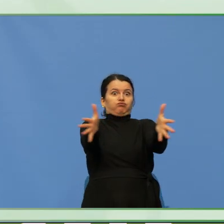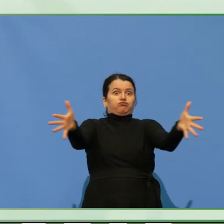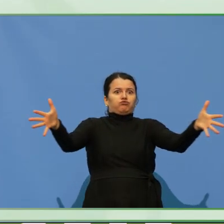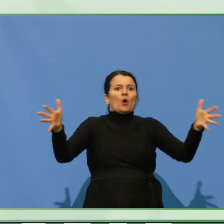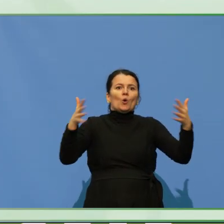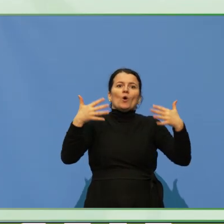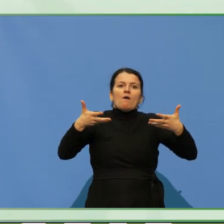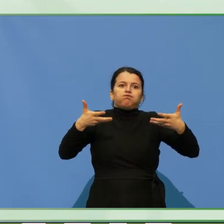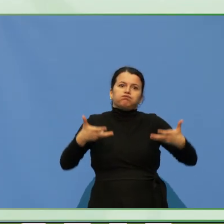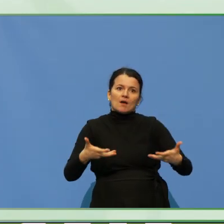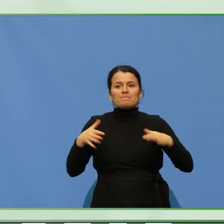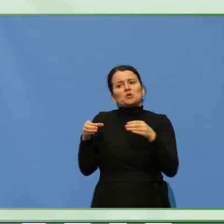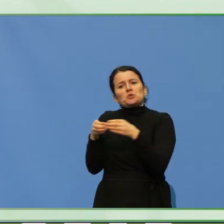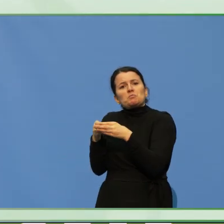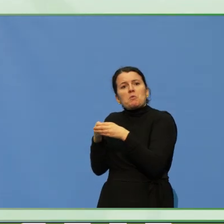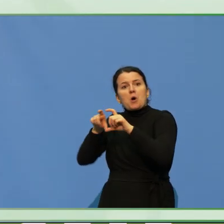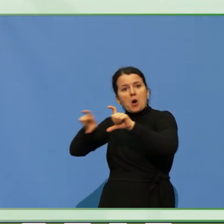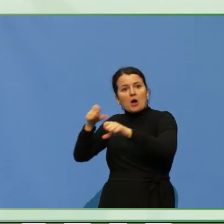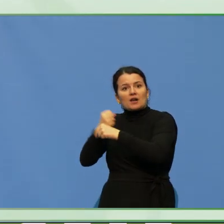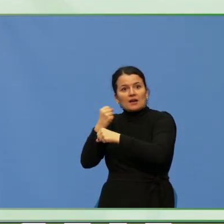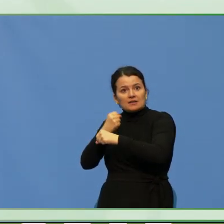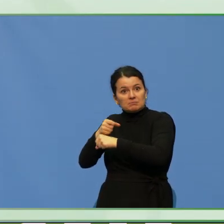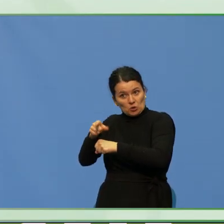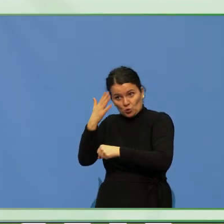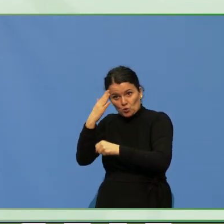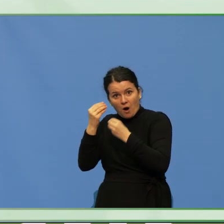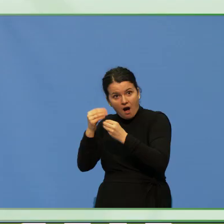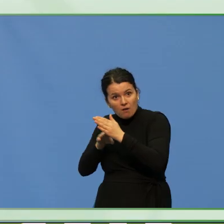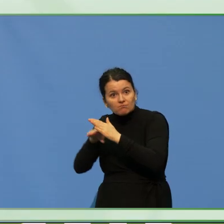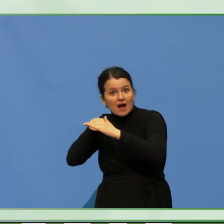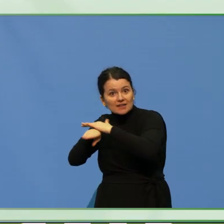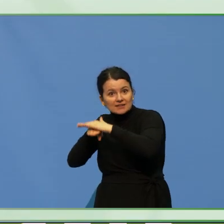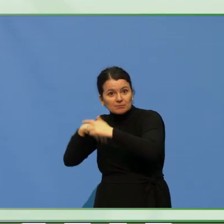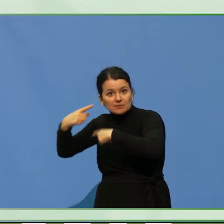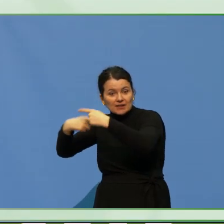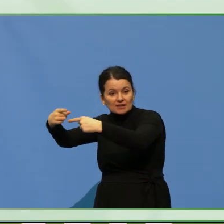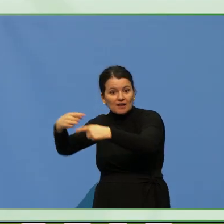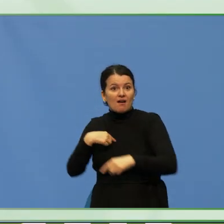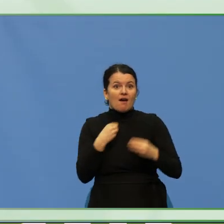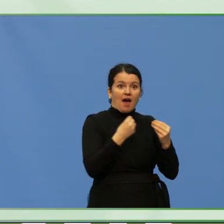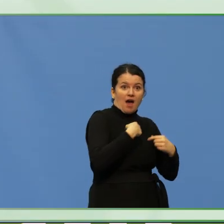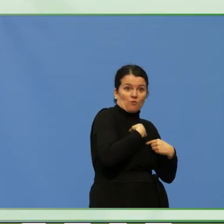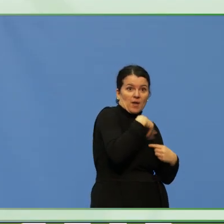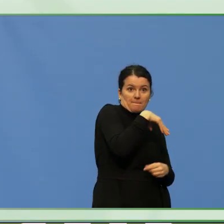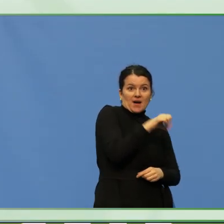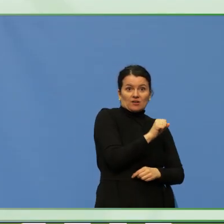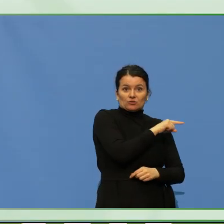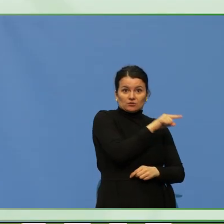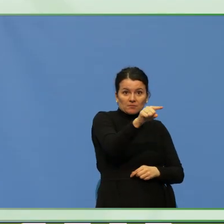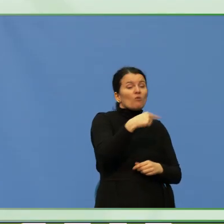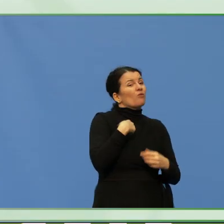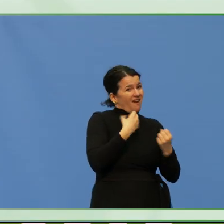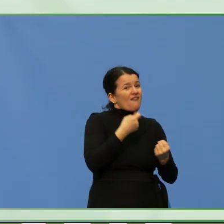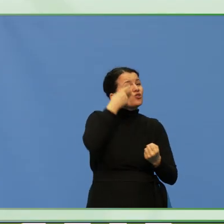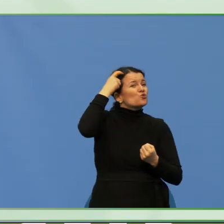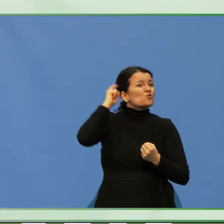small company, go to Tilting the Lens. If you want to know how we're building at Microsoft, I think our neurodiversity program is